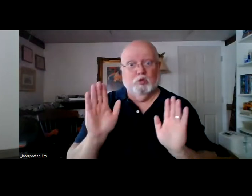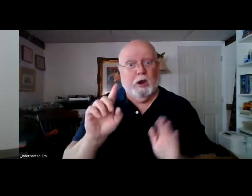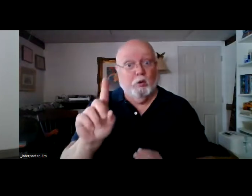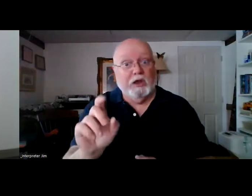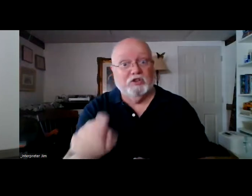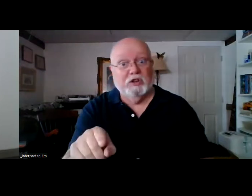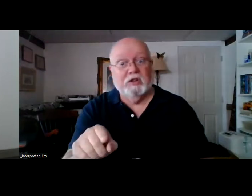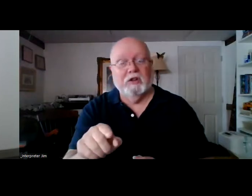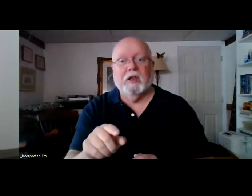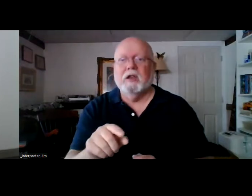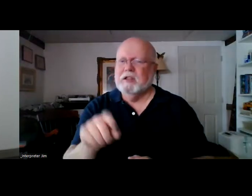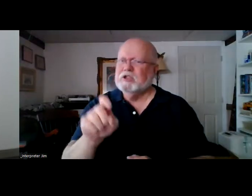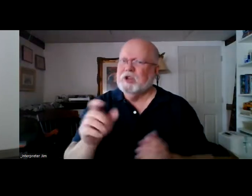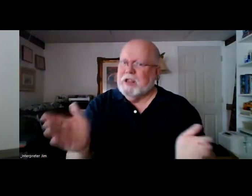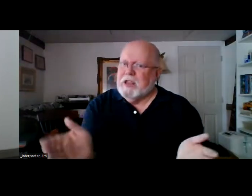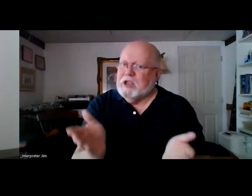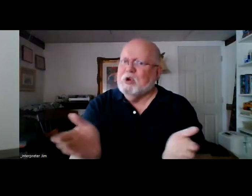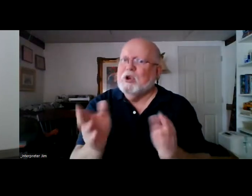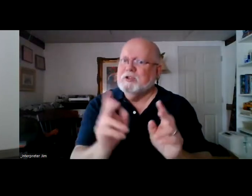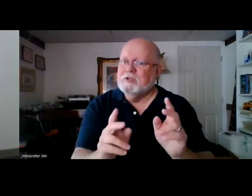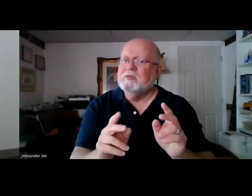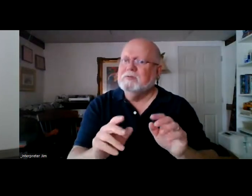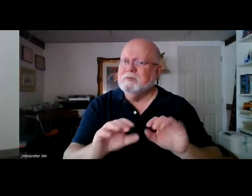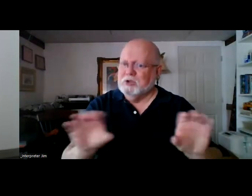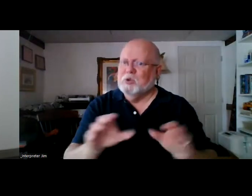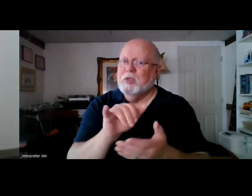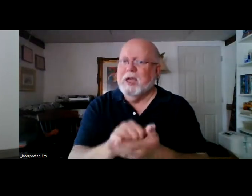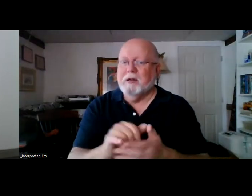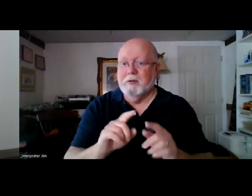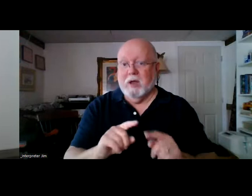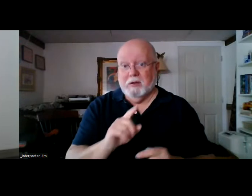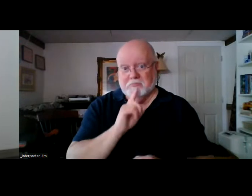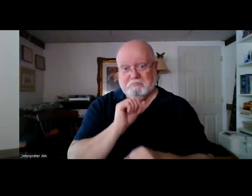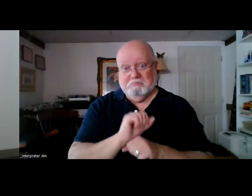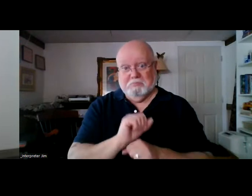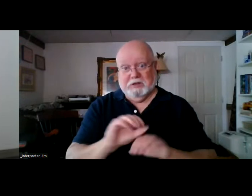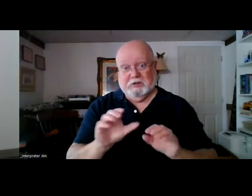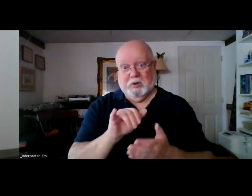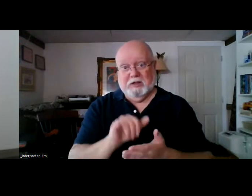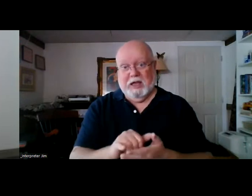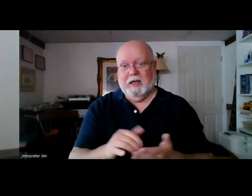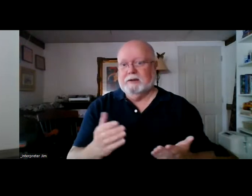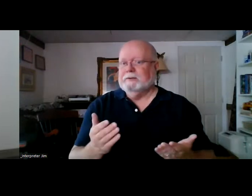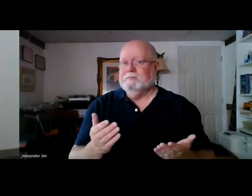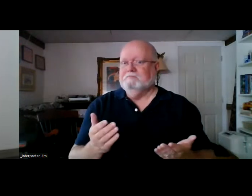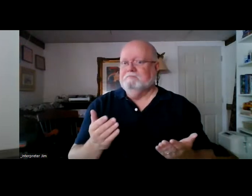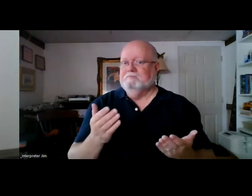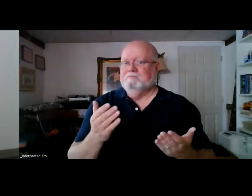definitely encouraged that they do it, but are they actually doing it? I don't have good sort of information